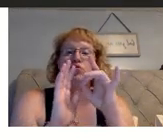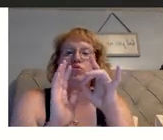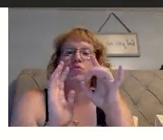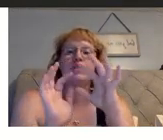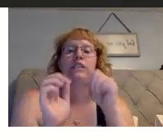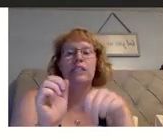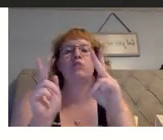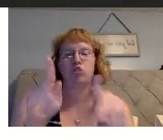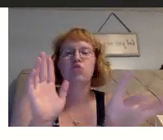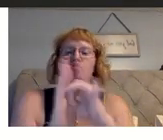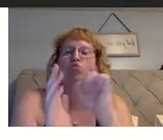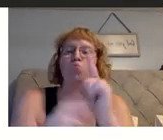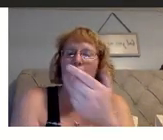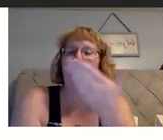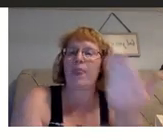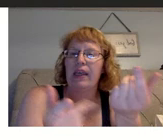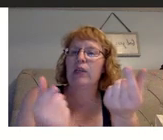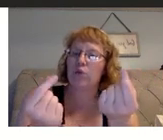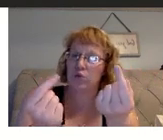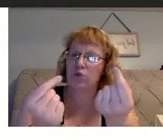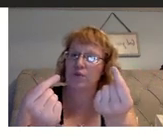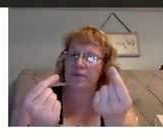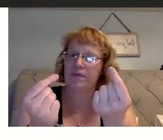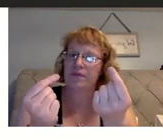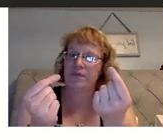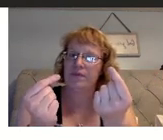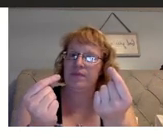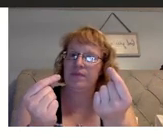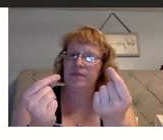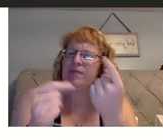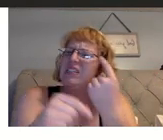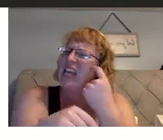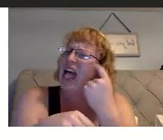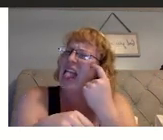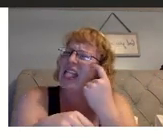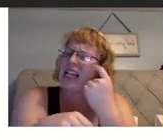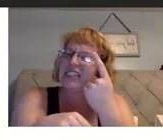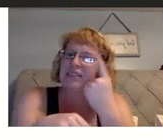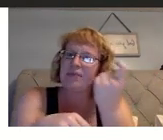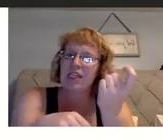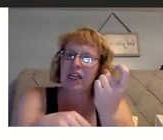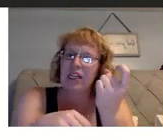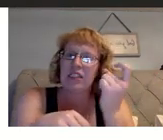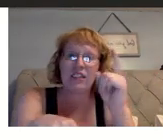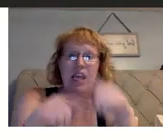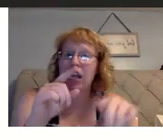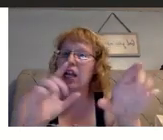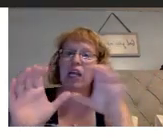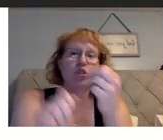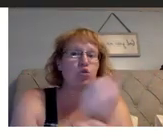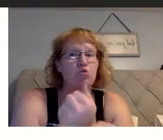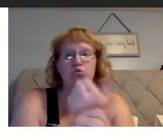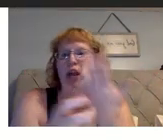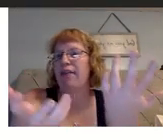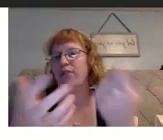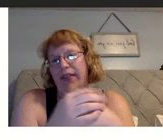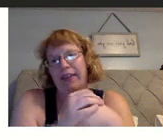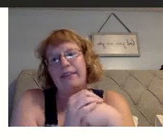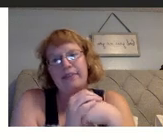person chooses one thing to do, okay? And I think it's because it says they cannot do everything on page